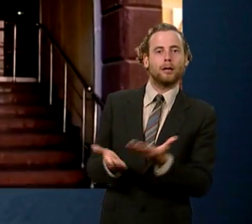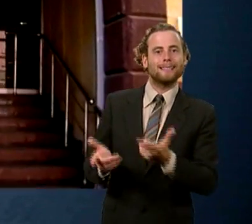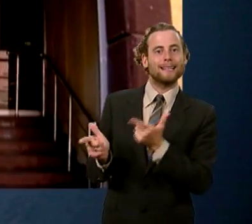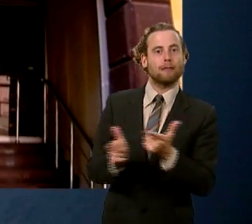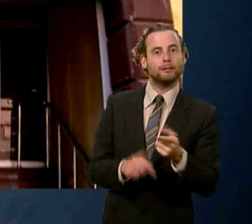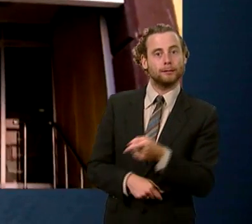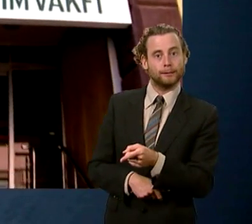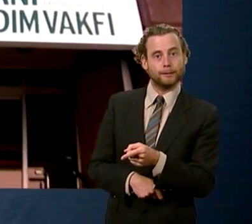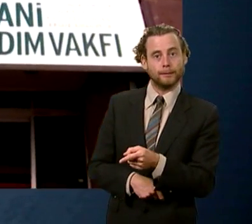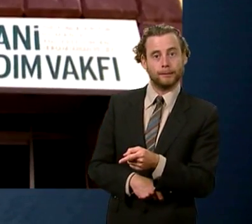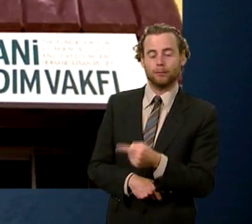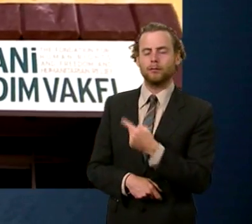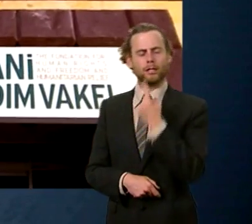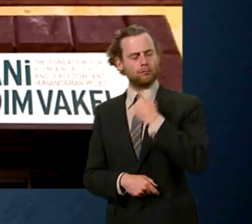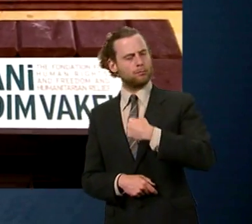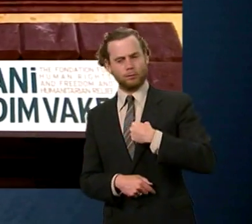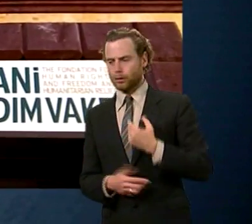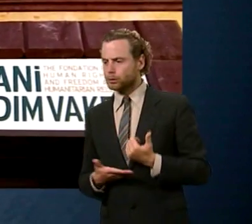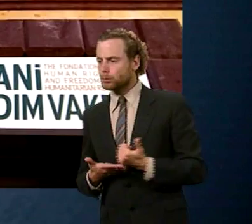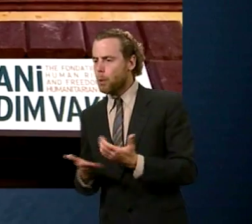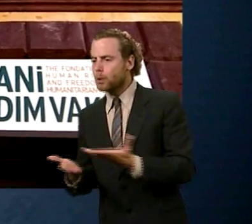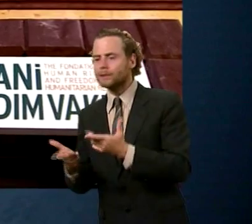organizations. They strongly deny this.